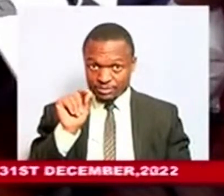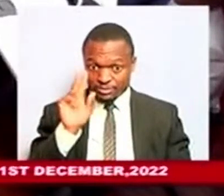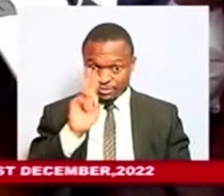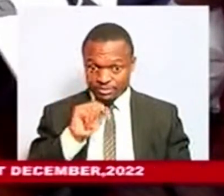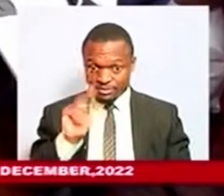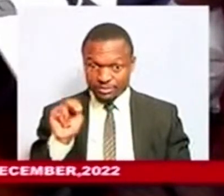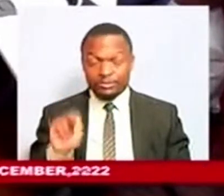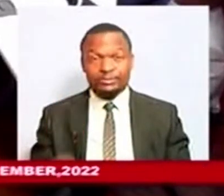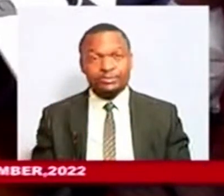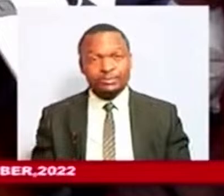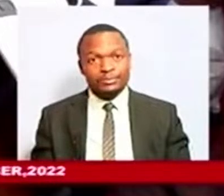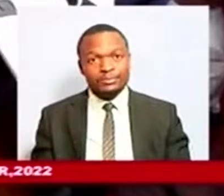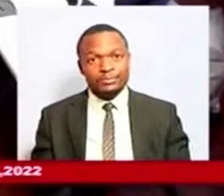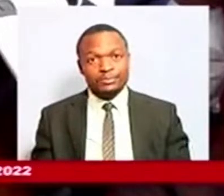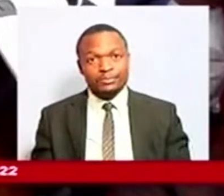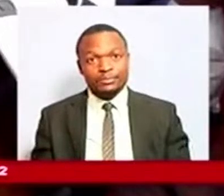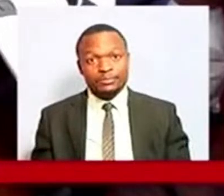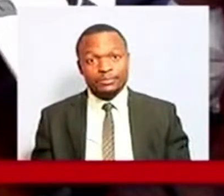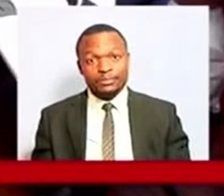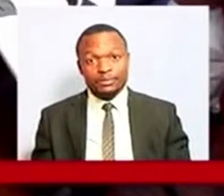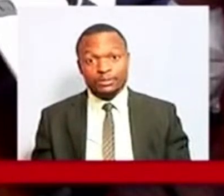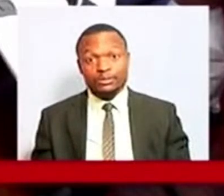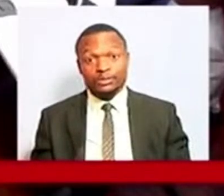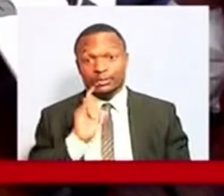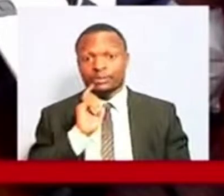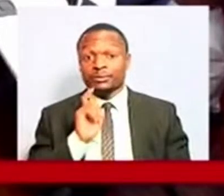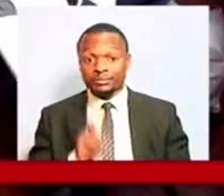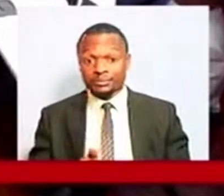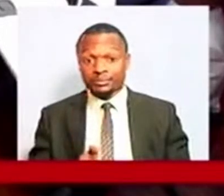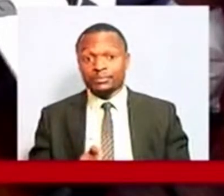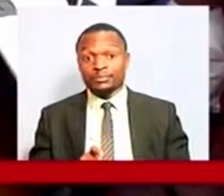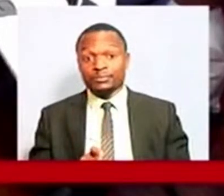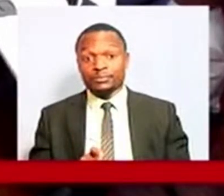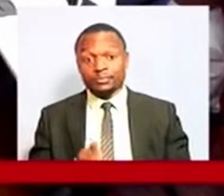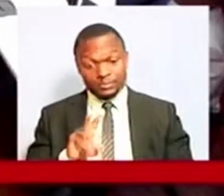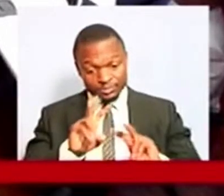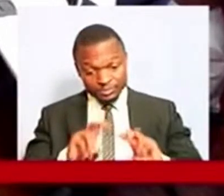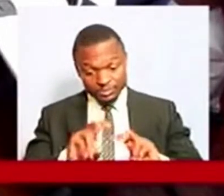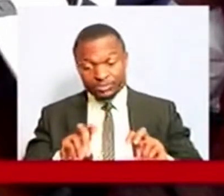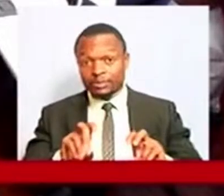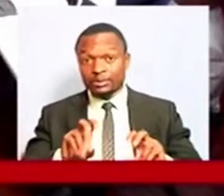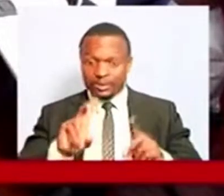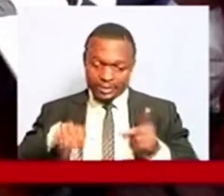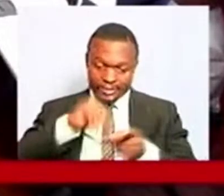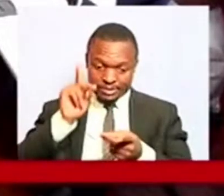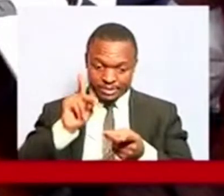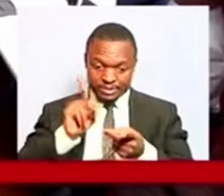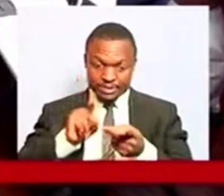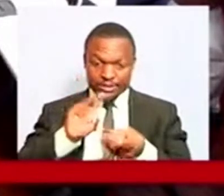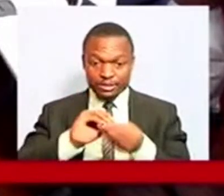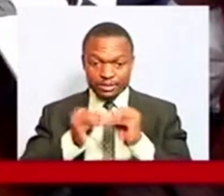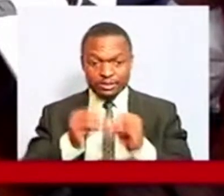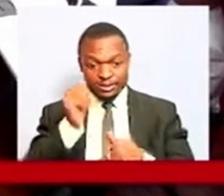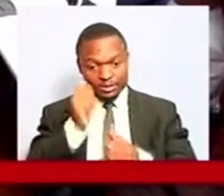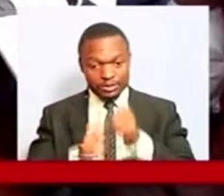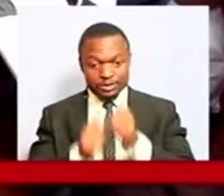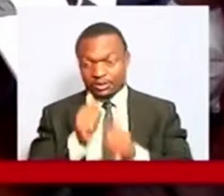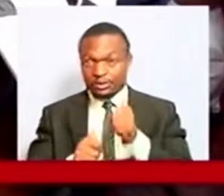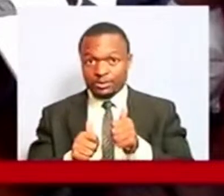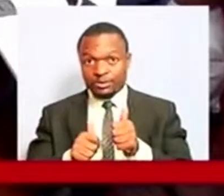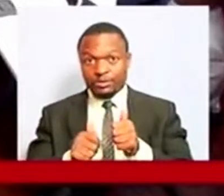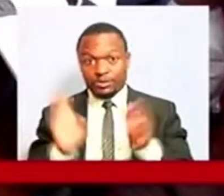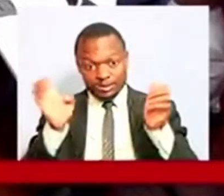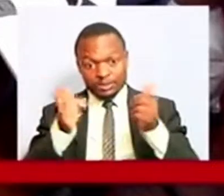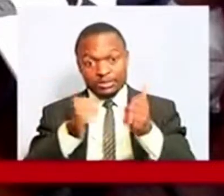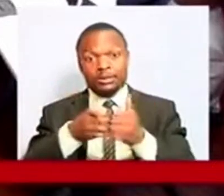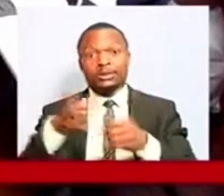2022, I really need to confirm the exact amount which we, the bank, we accrued as an